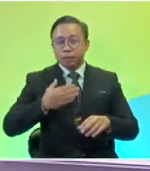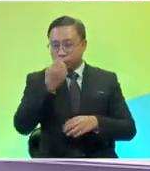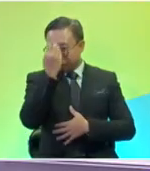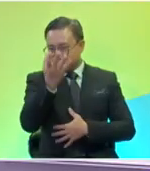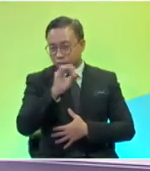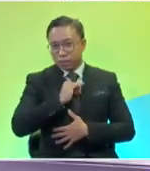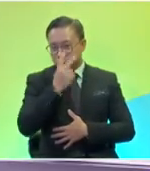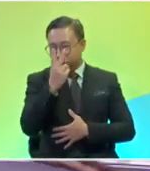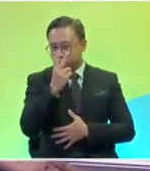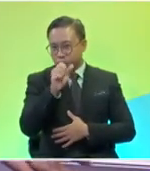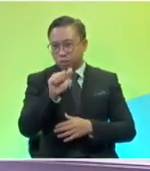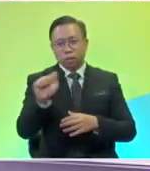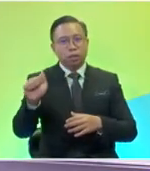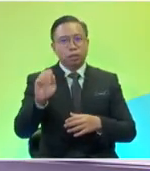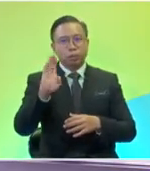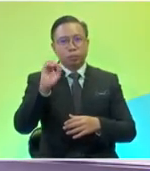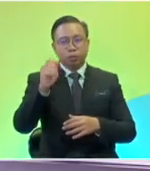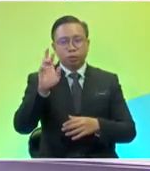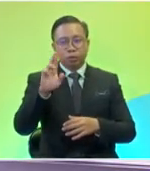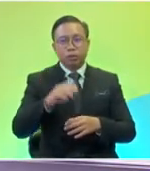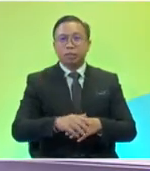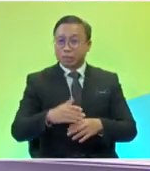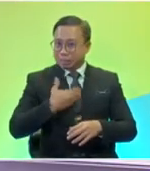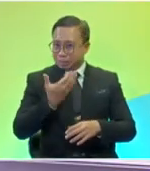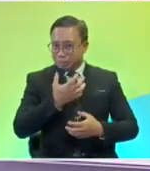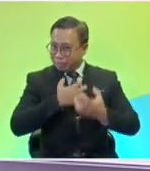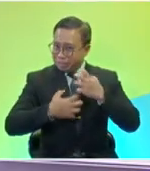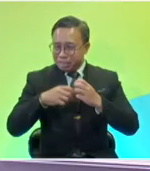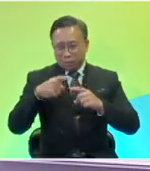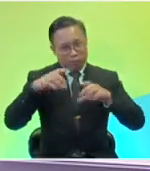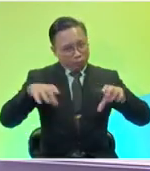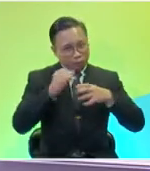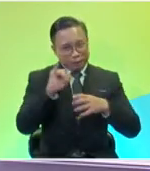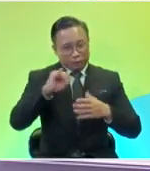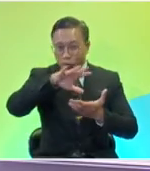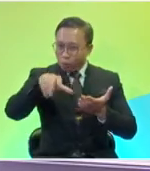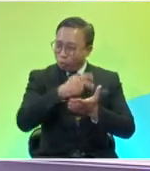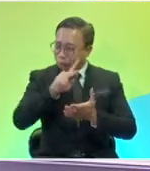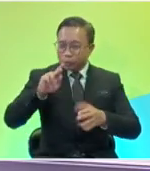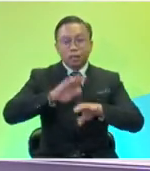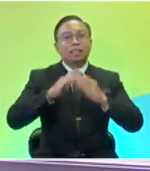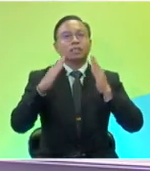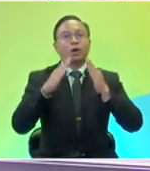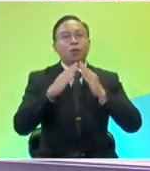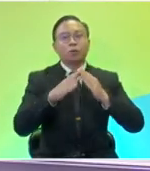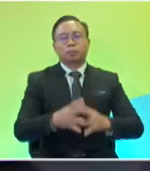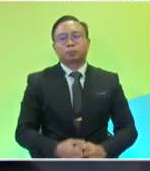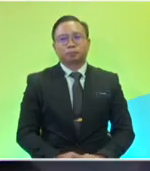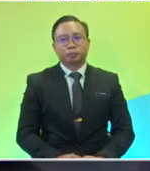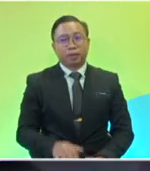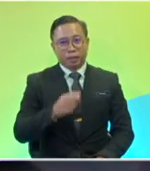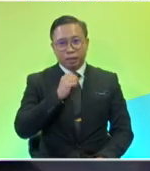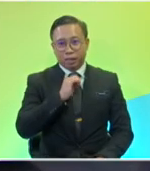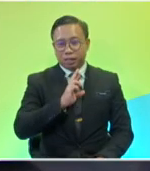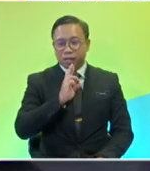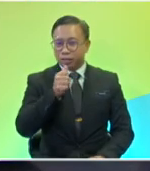because I see a board here and I'm pretty excited what we're going to be doing for all the pupils at home as well. Okay. So tell me, Teacher. Are you ready,